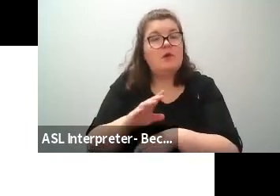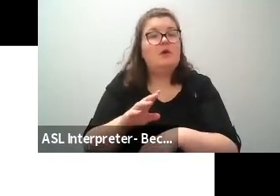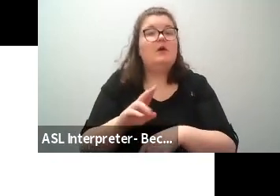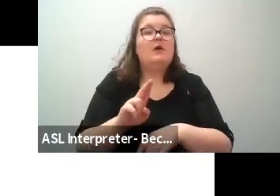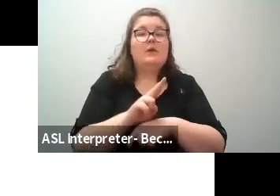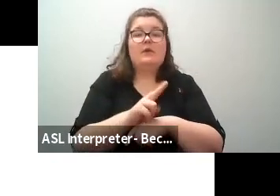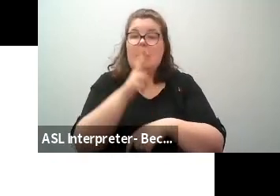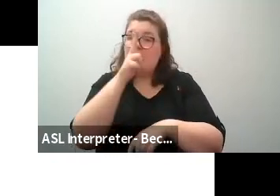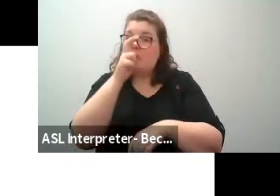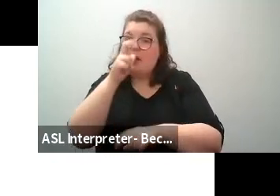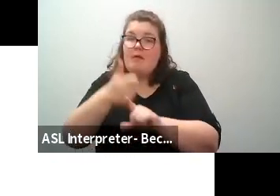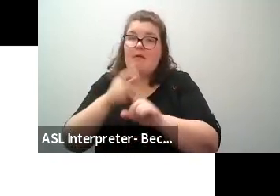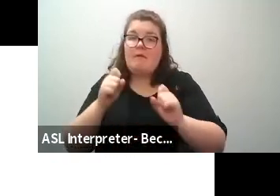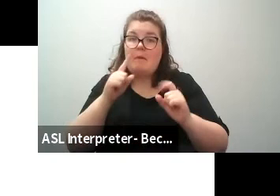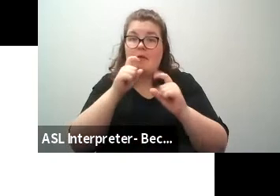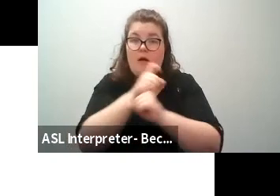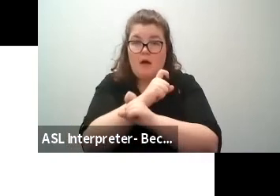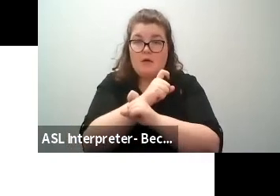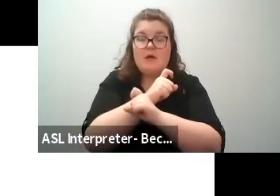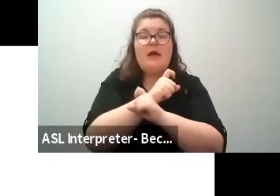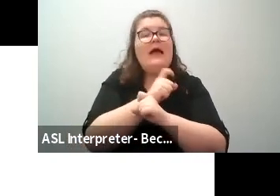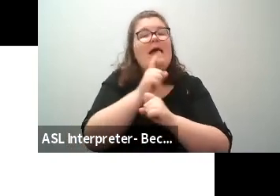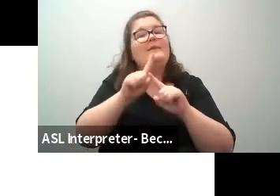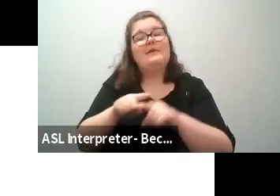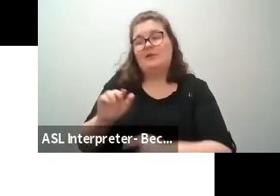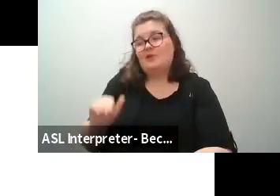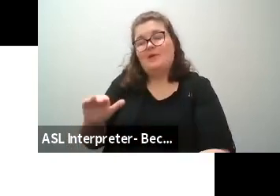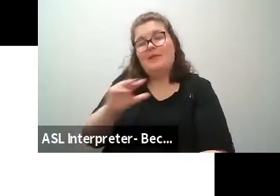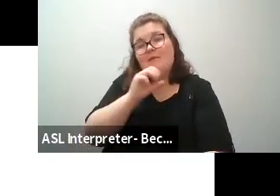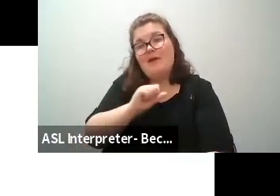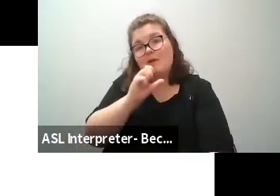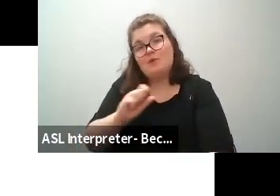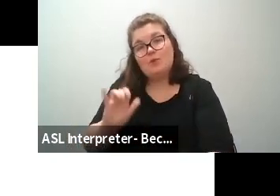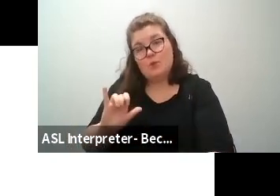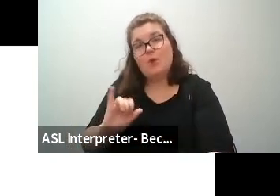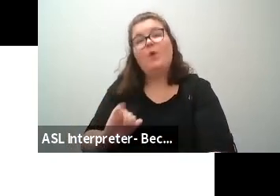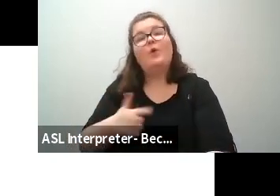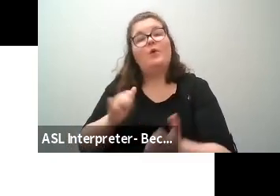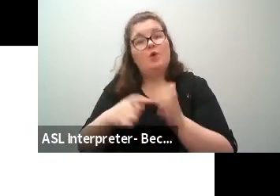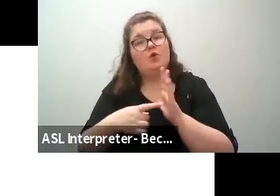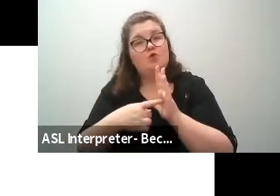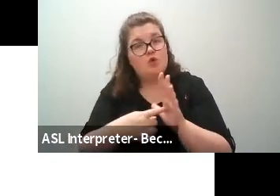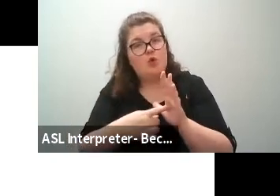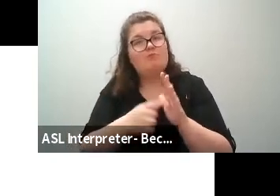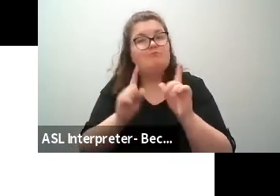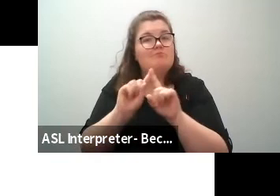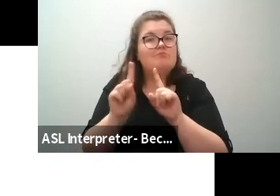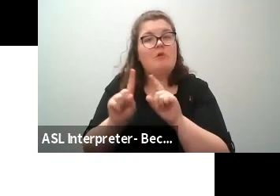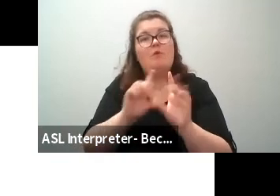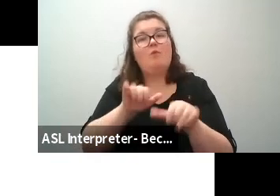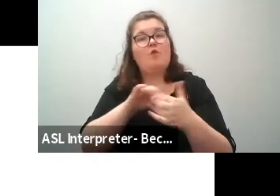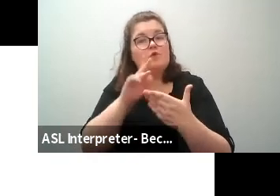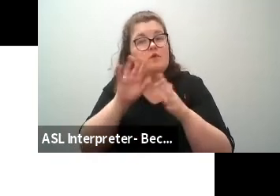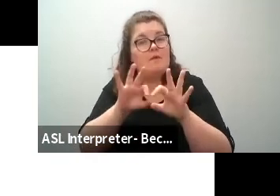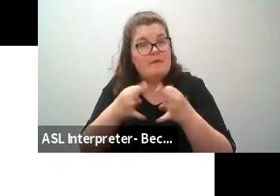inhaler is complicated, and it also varies by child age. And so we wanted to make sure that that was well demonstrated for families, as well as